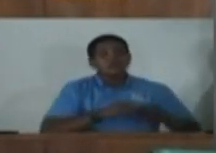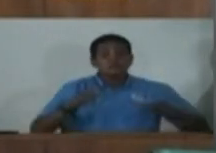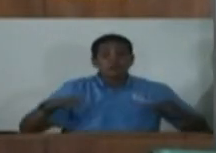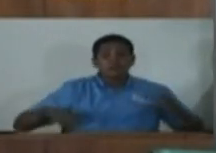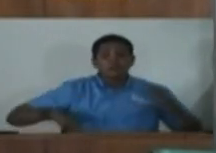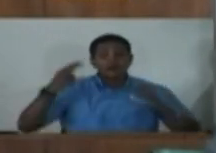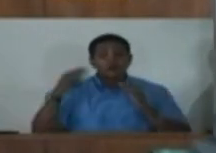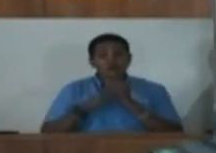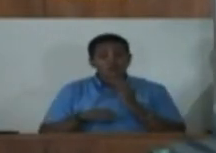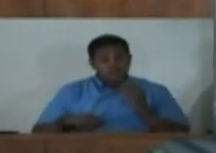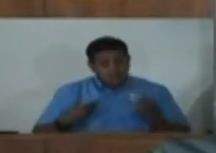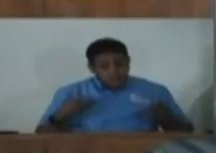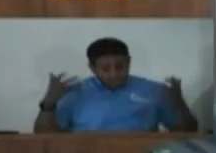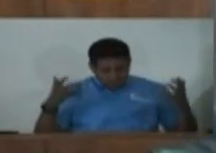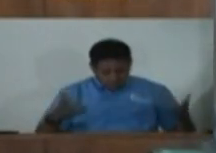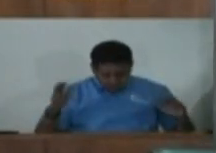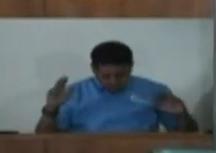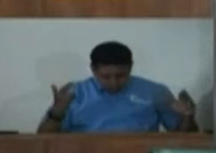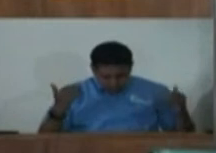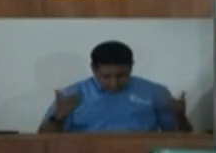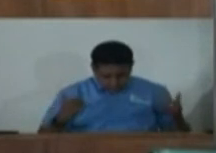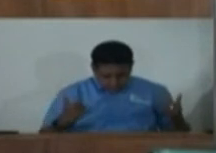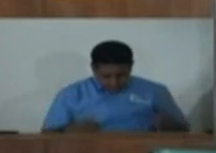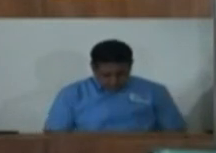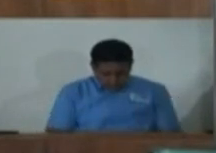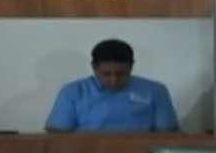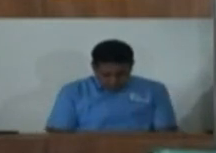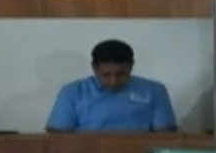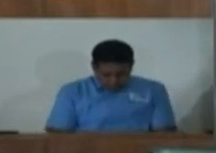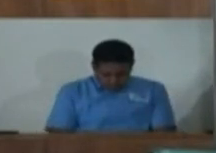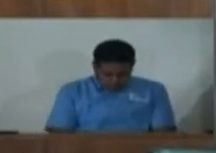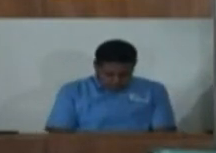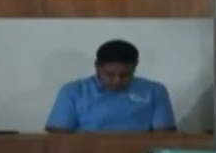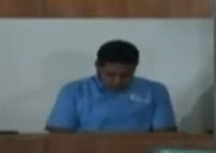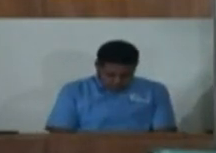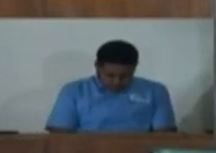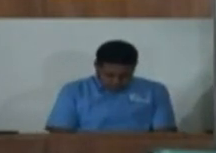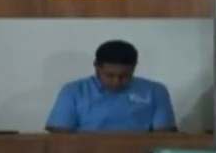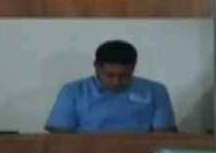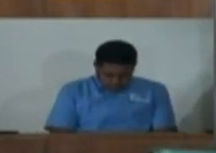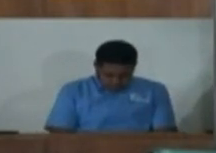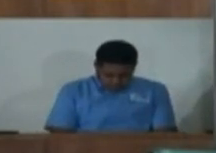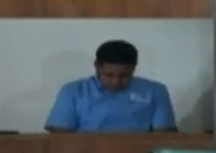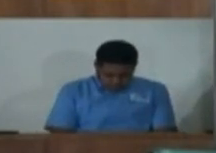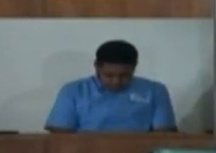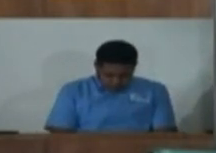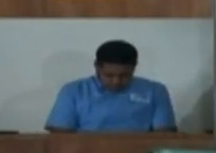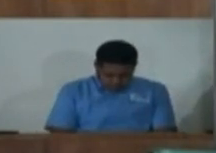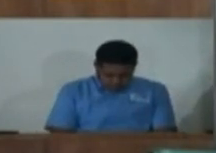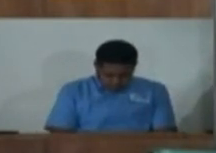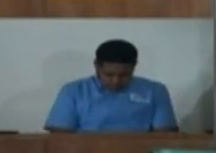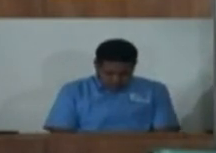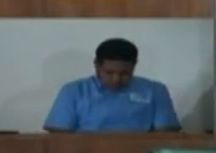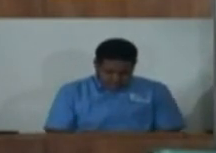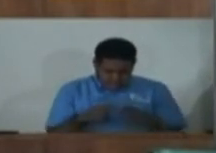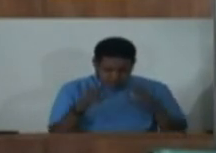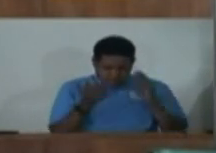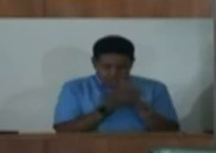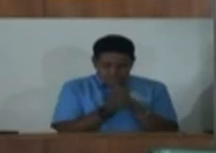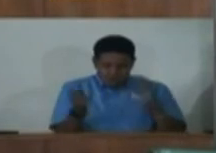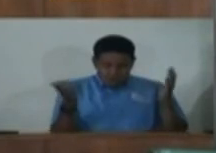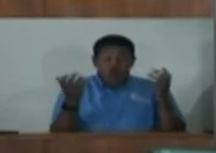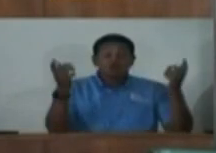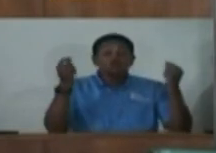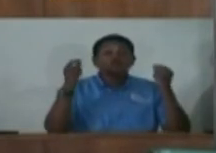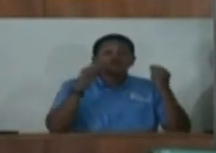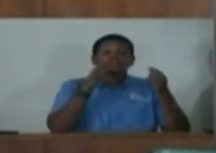today, that are very skilled at what they do at JIPO. But Madam